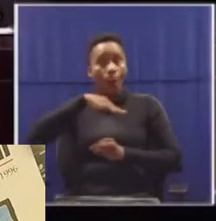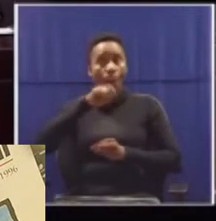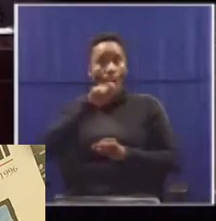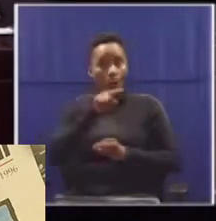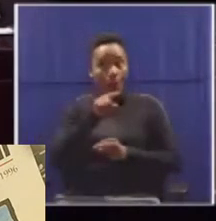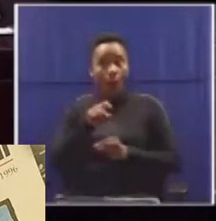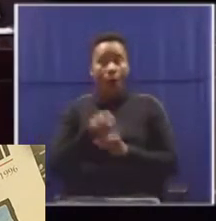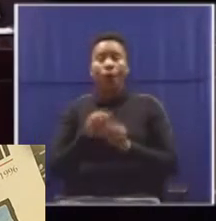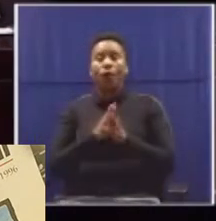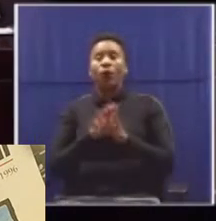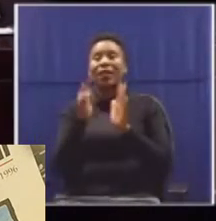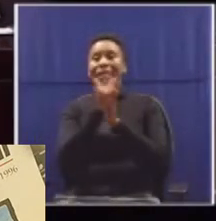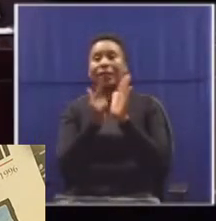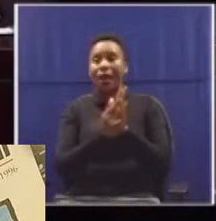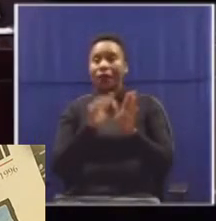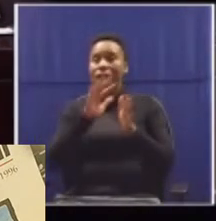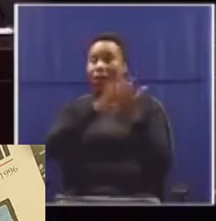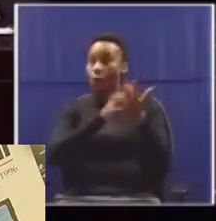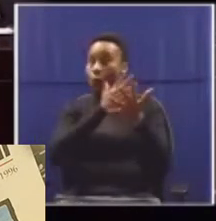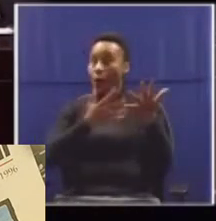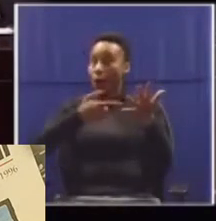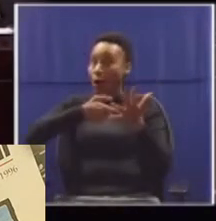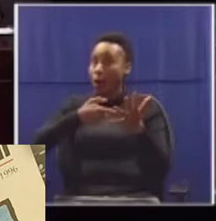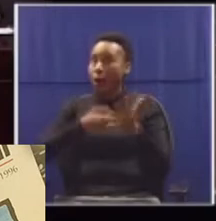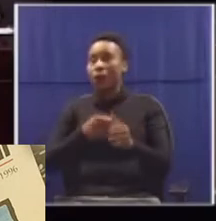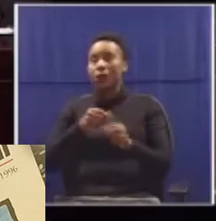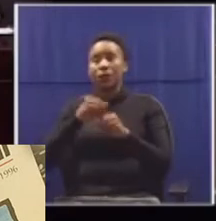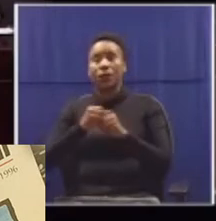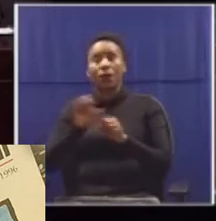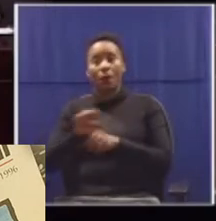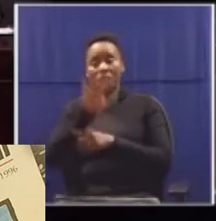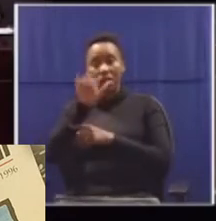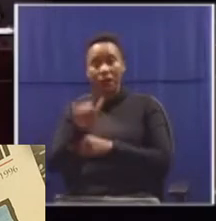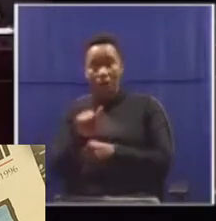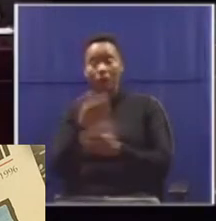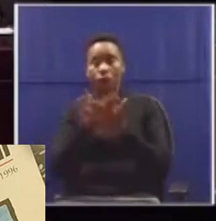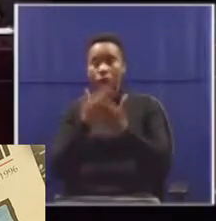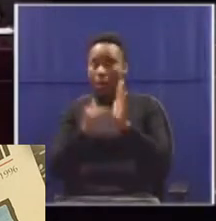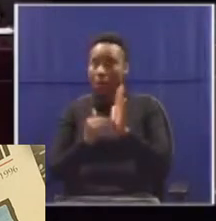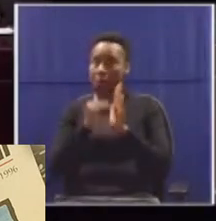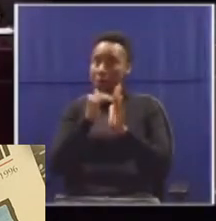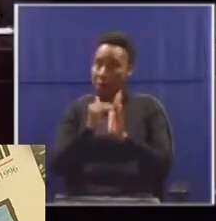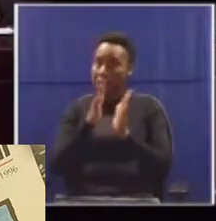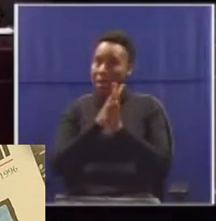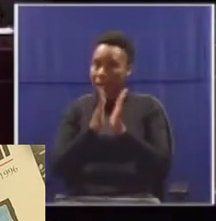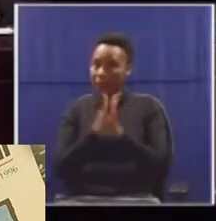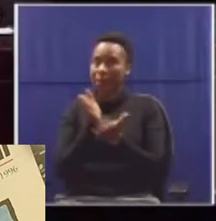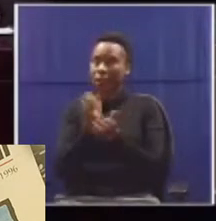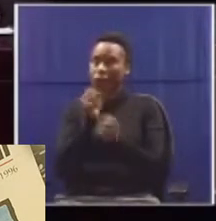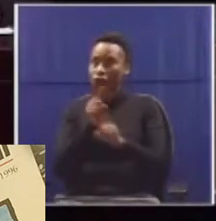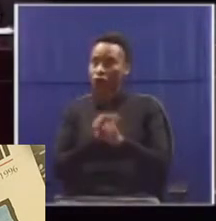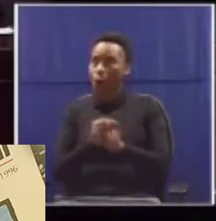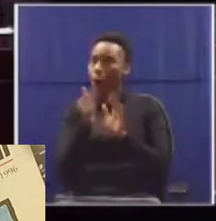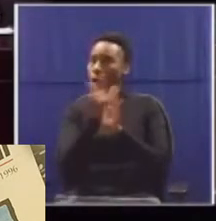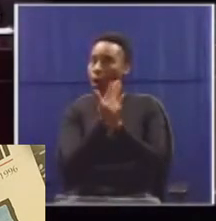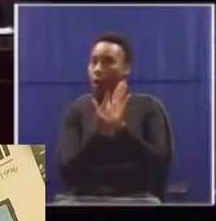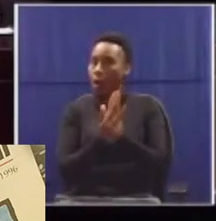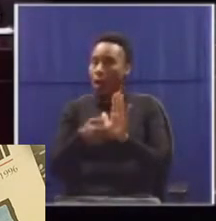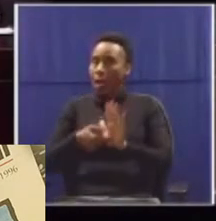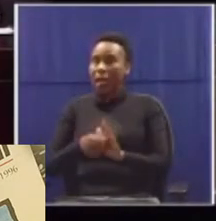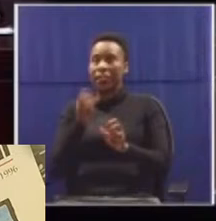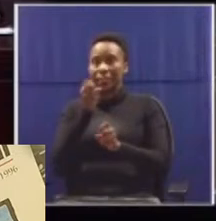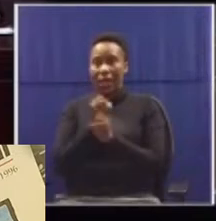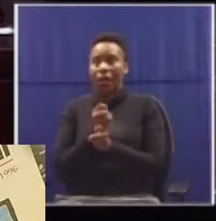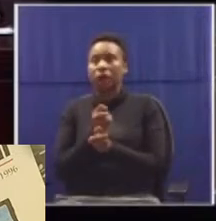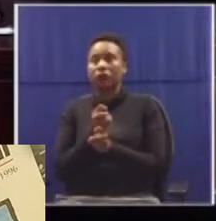Africa's legal framework through compliance and enhances the Integrity of that country now the creation of the fusion Center which brings